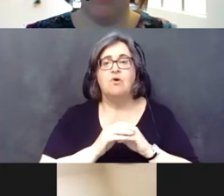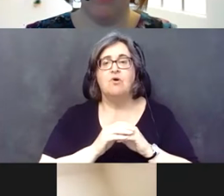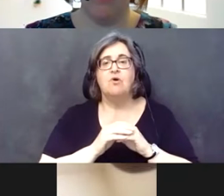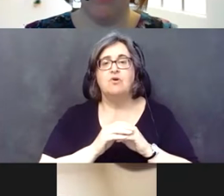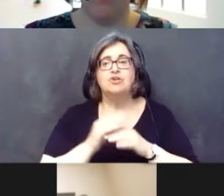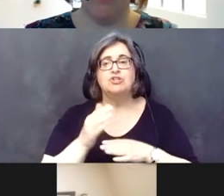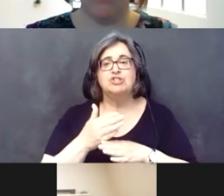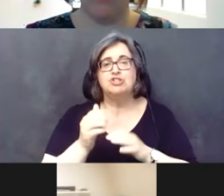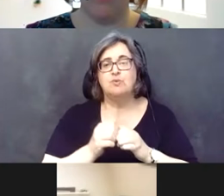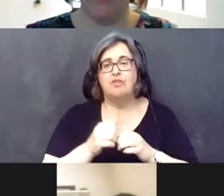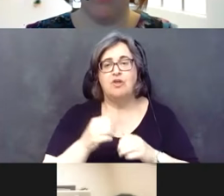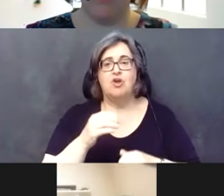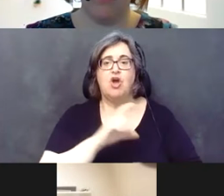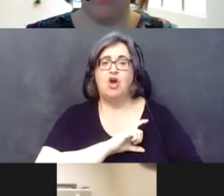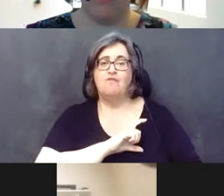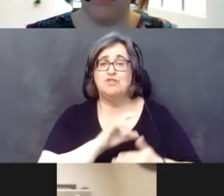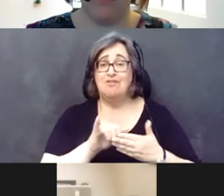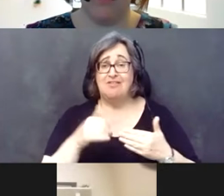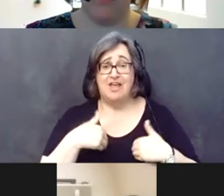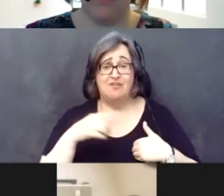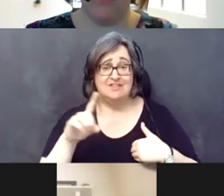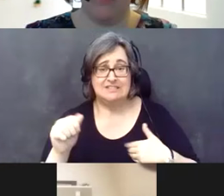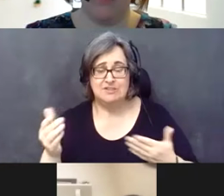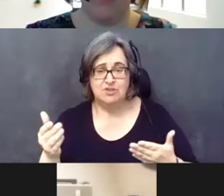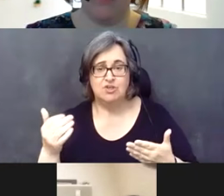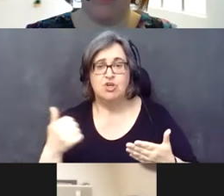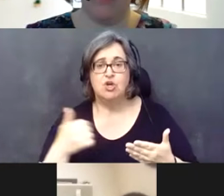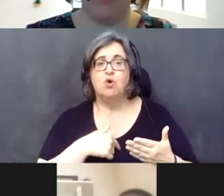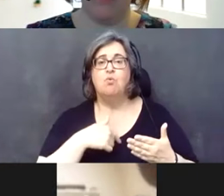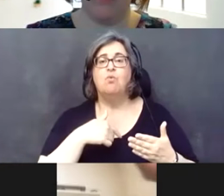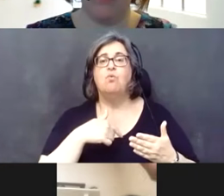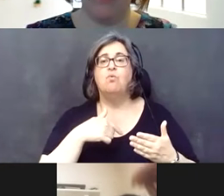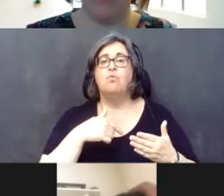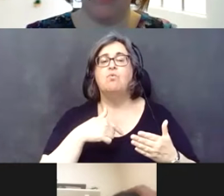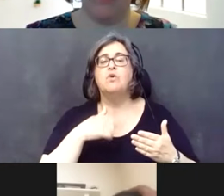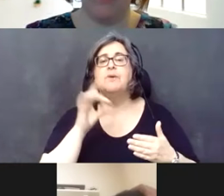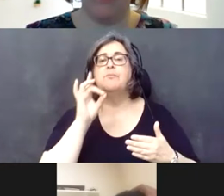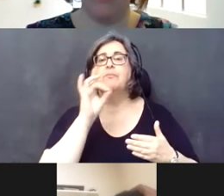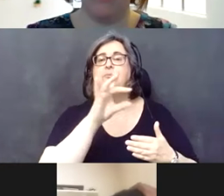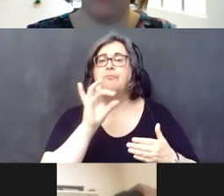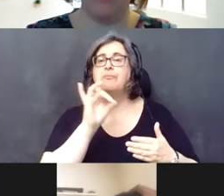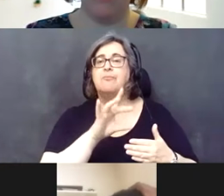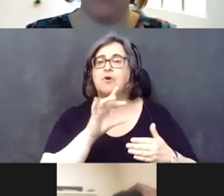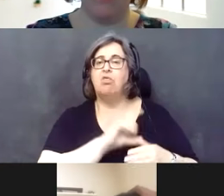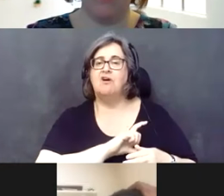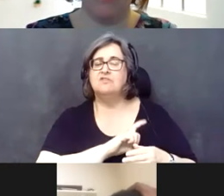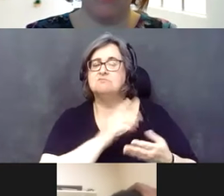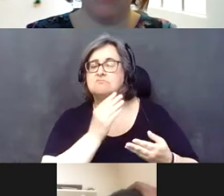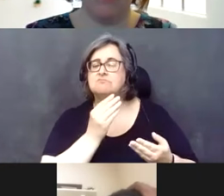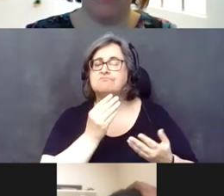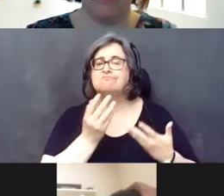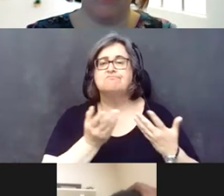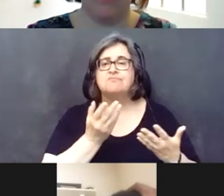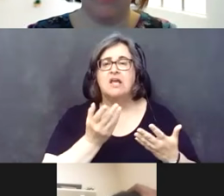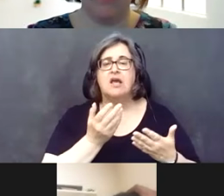the officer that they have a disability. So we gave them tips on how to maybe